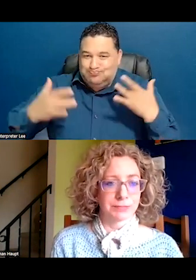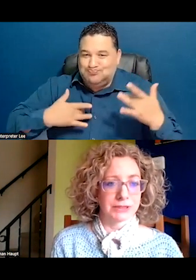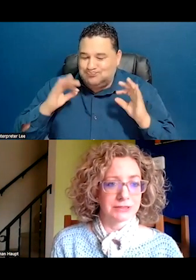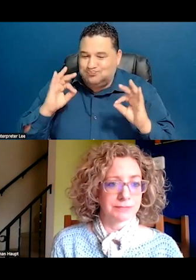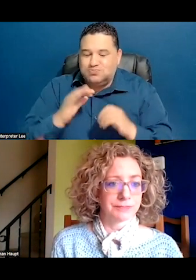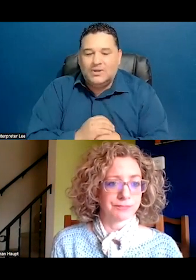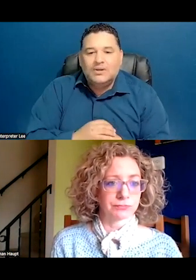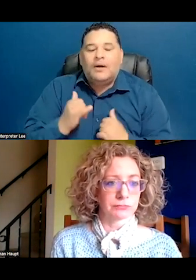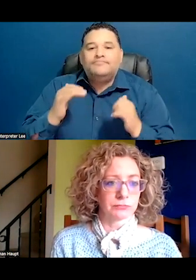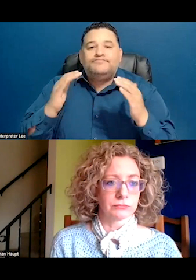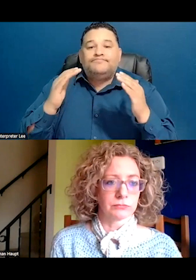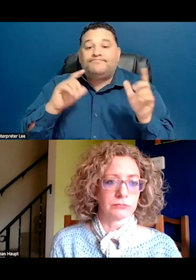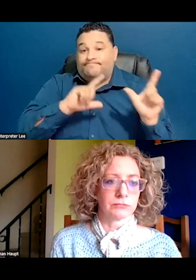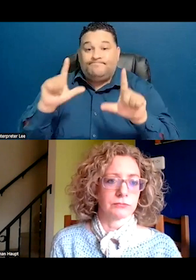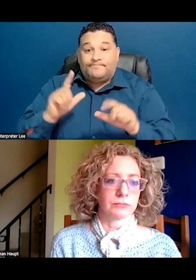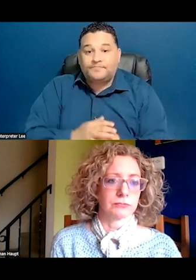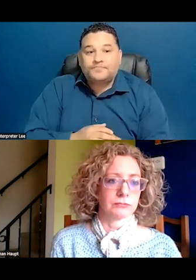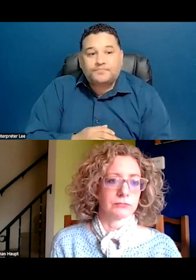next slide, please.